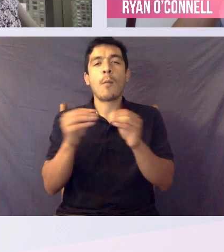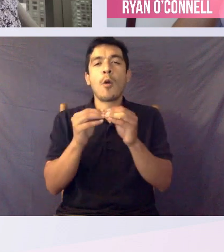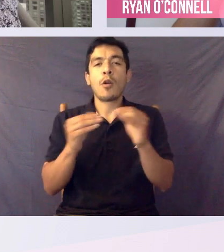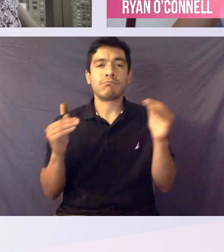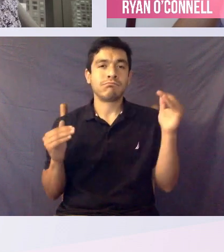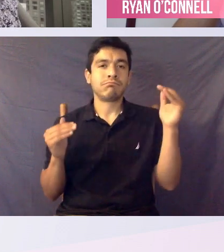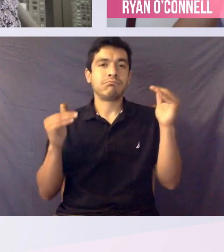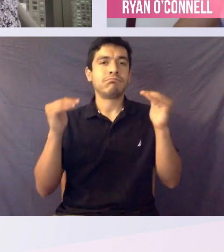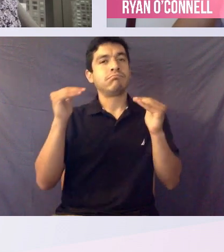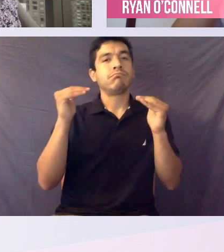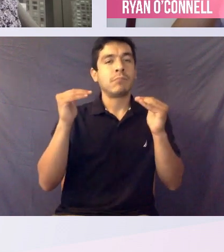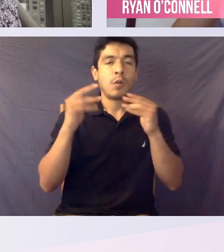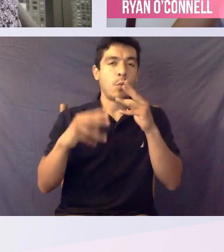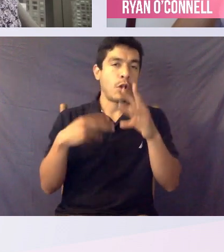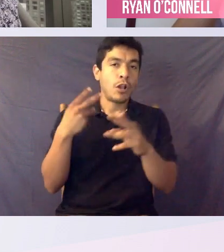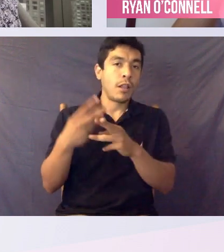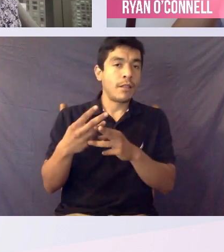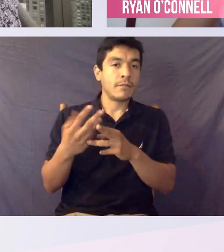equitable world.